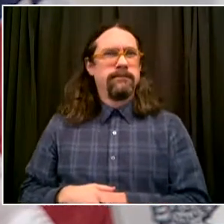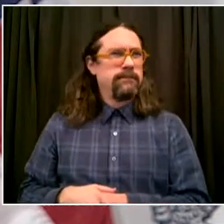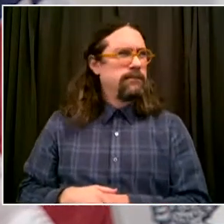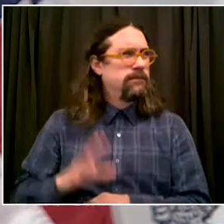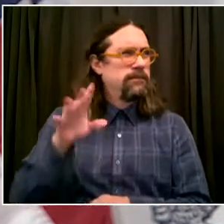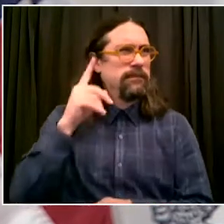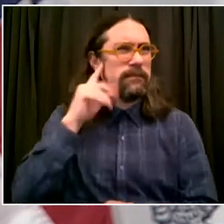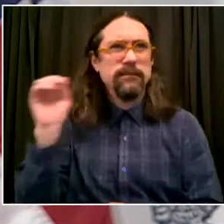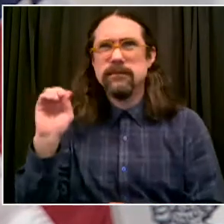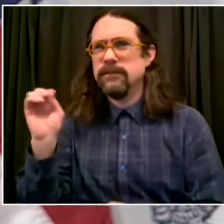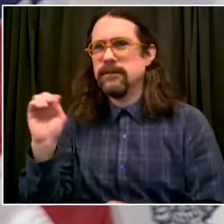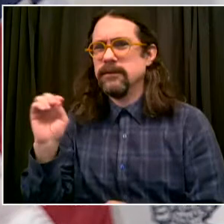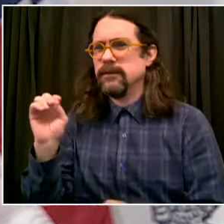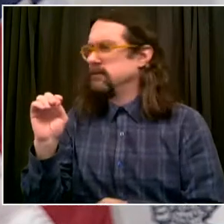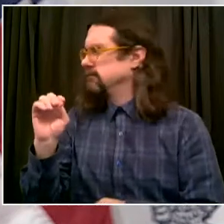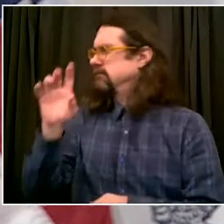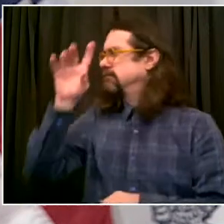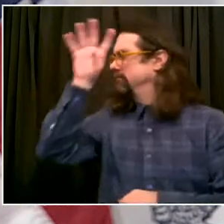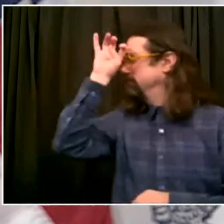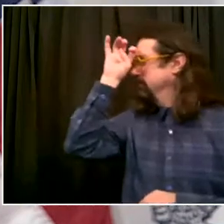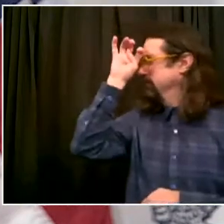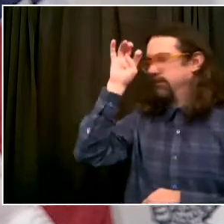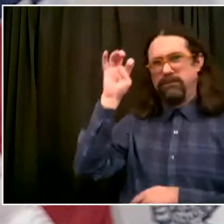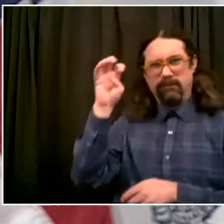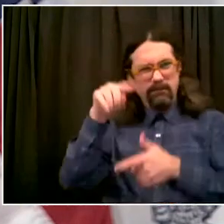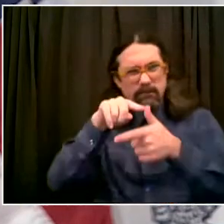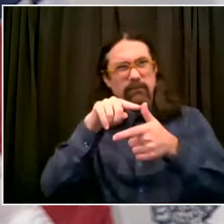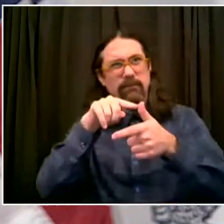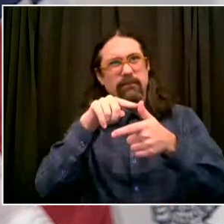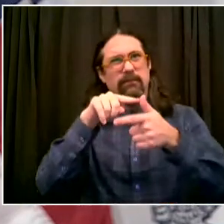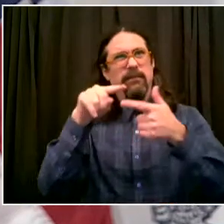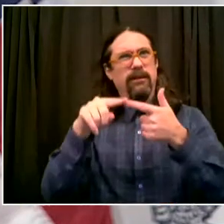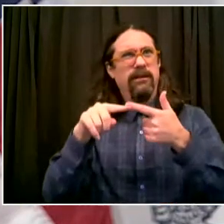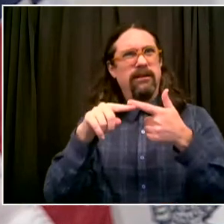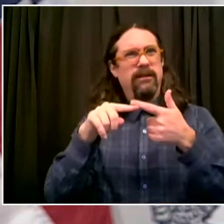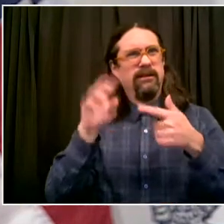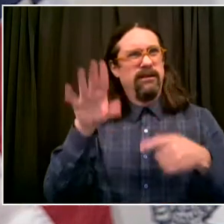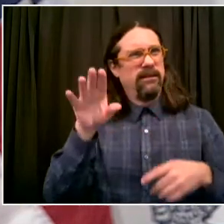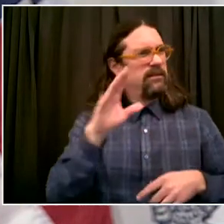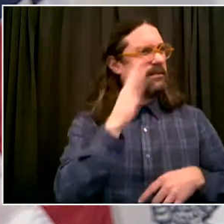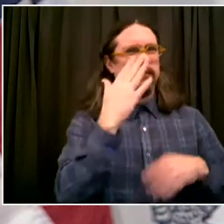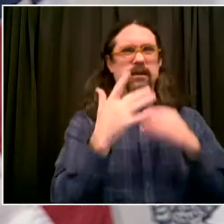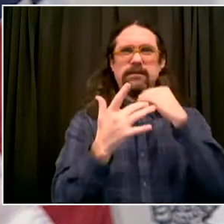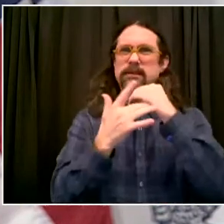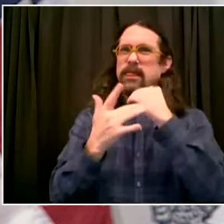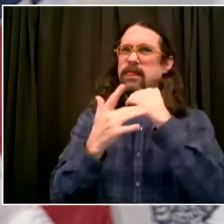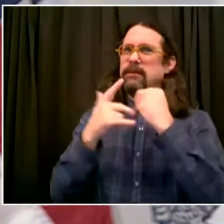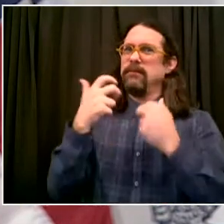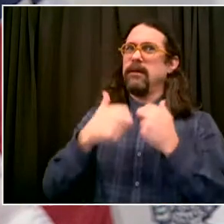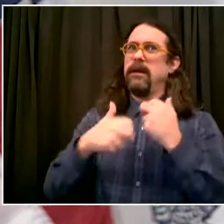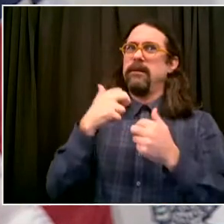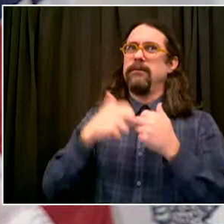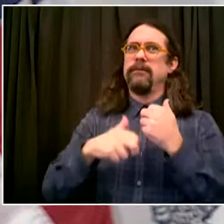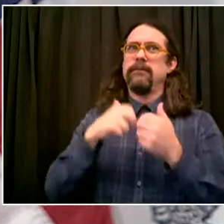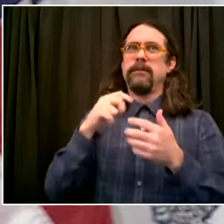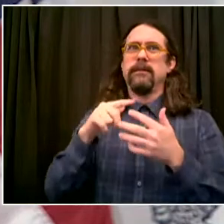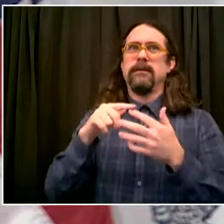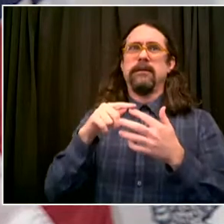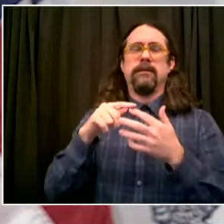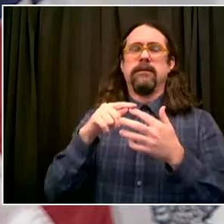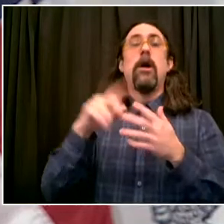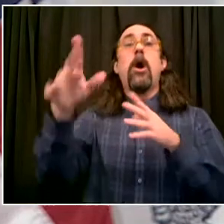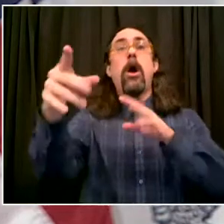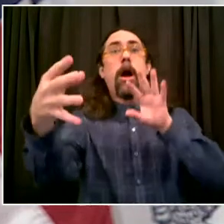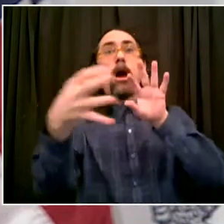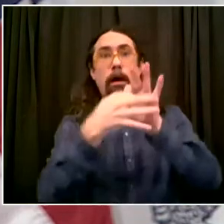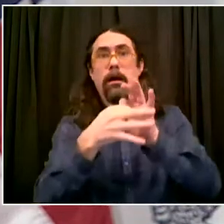We are having technical difficulties. Okay. Who is out there? Can you hear me now, Mr. Mayor? Juan Manuel, how are you? Hello, Mr. Mayor.